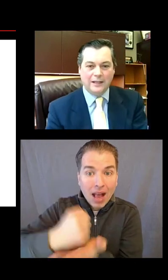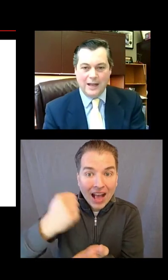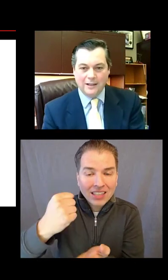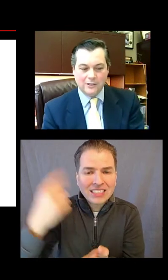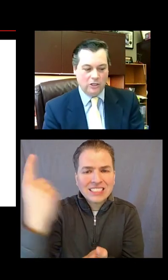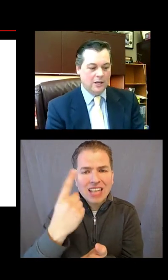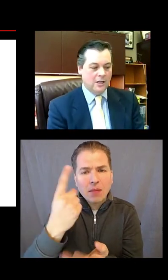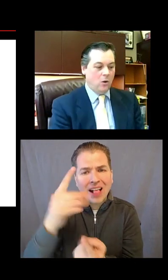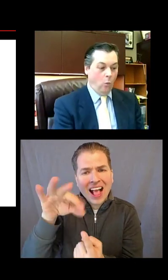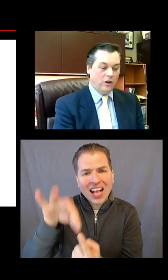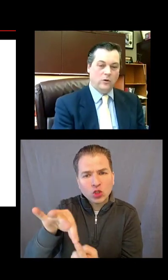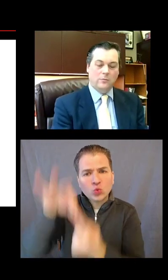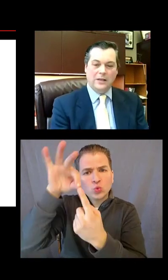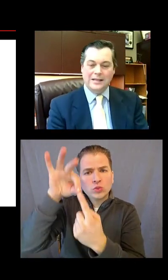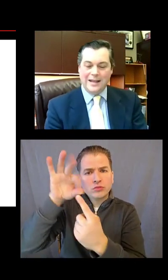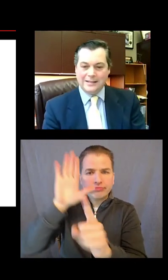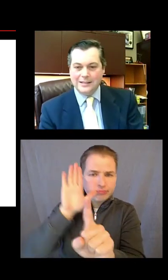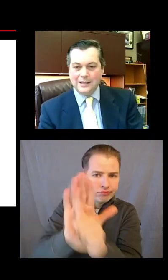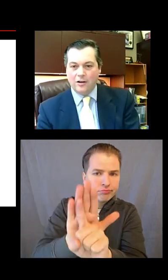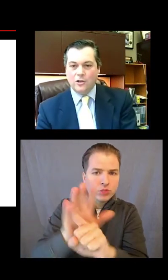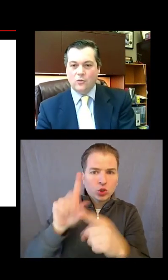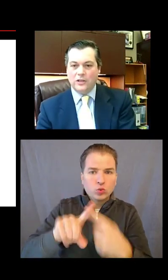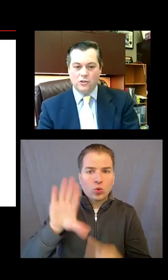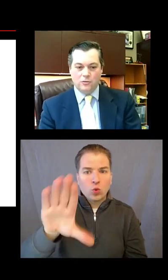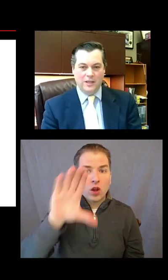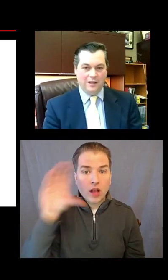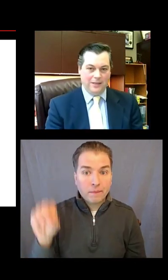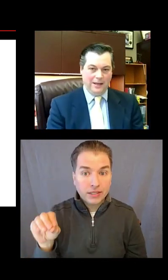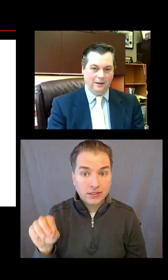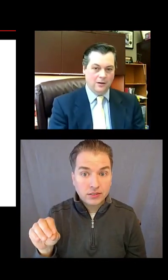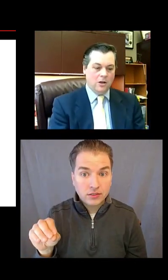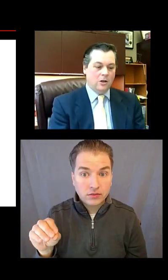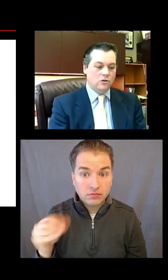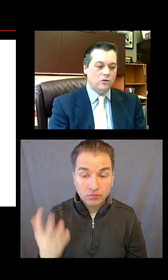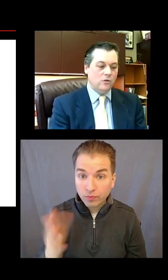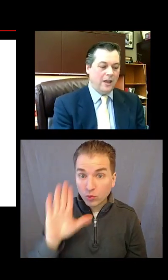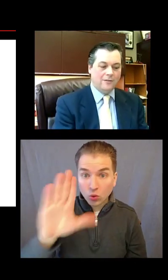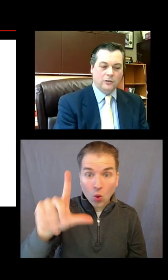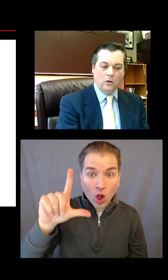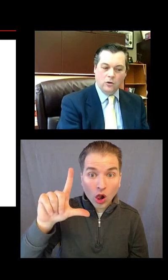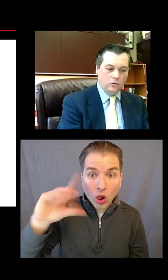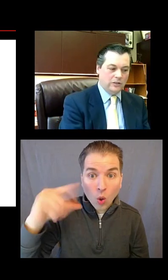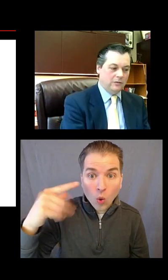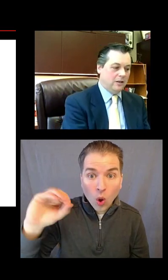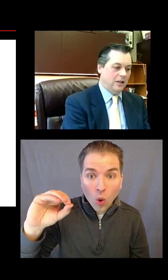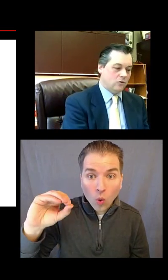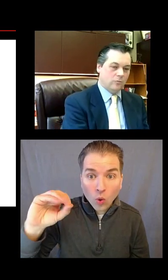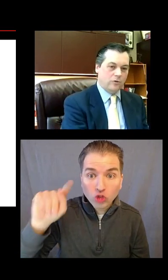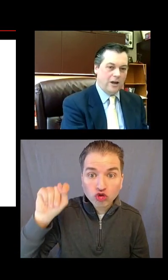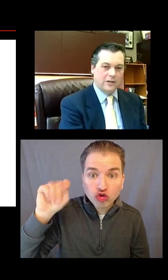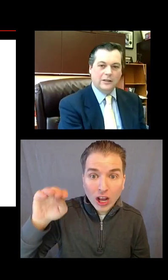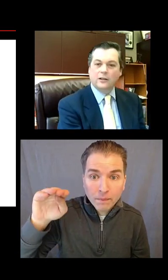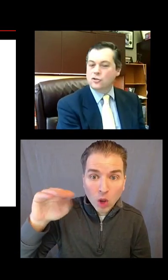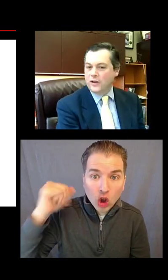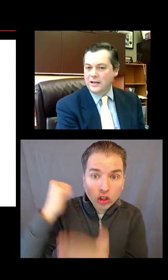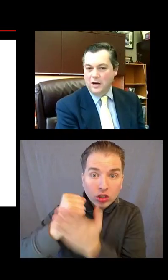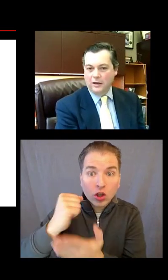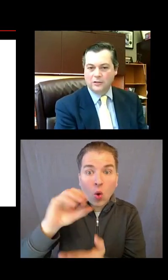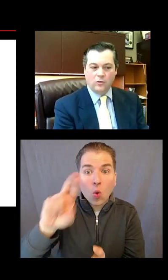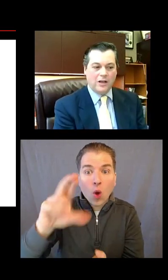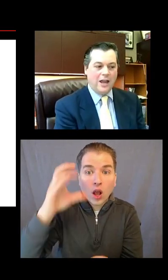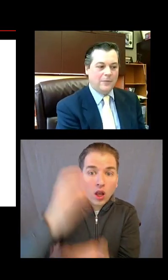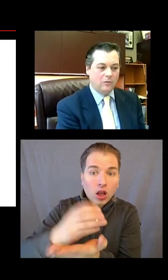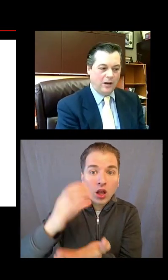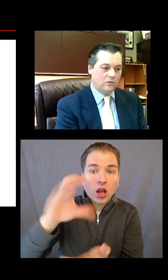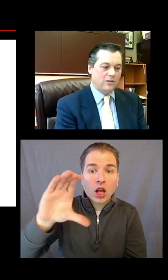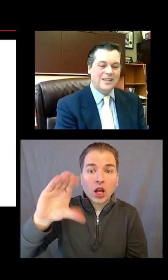patentable technology? What would be necessary to go get you that patent? Do you have logos and intellectual property that are